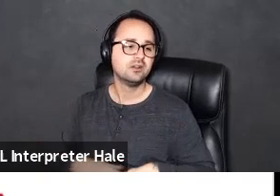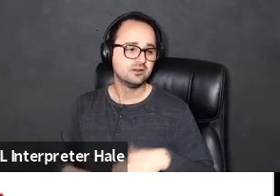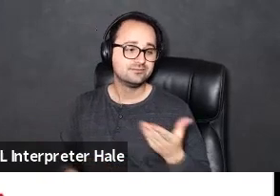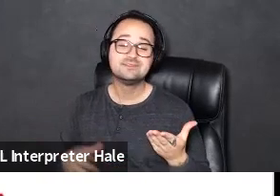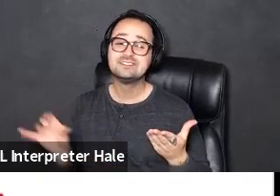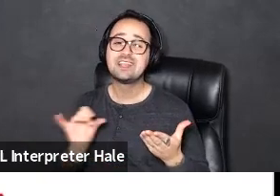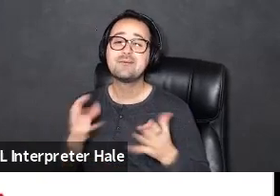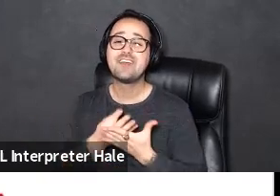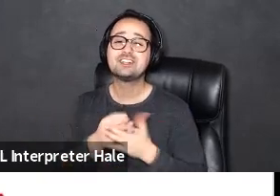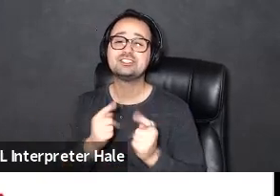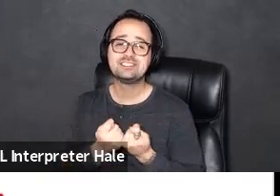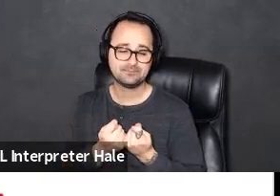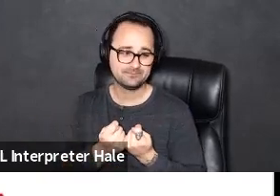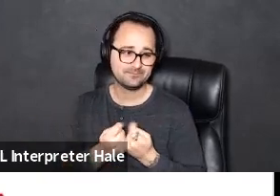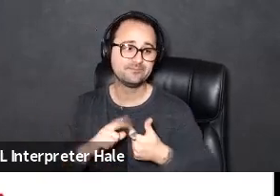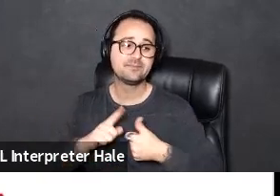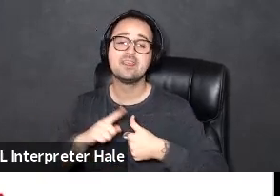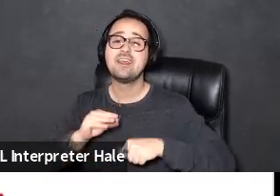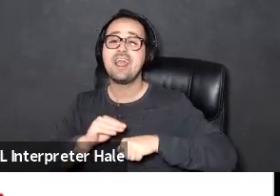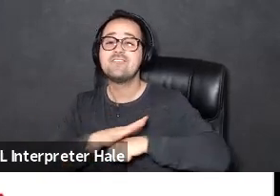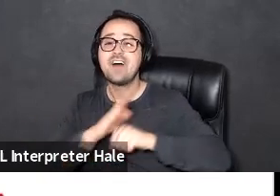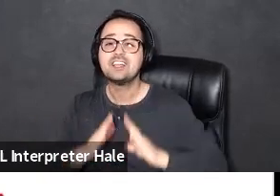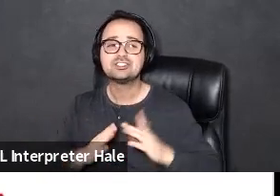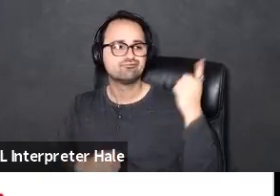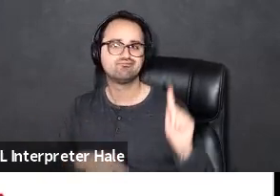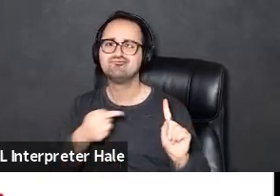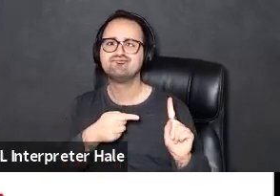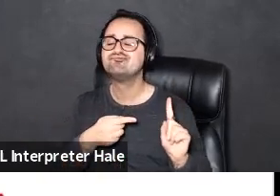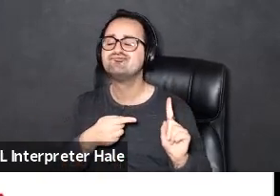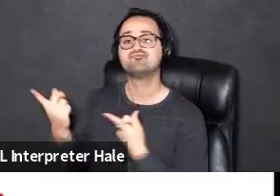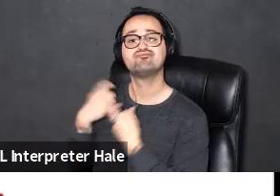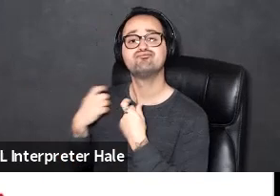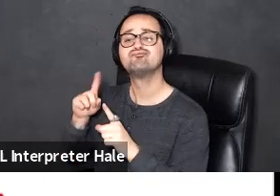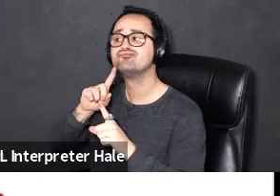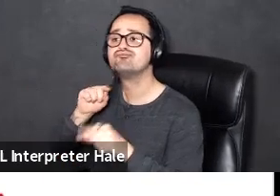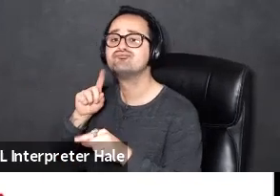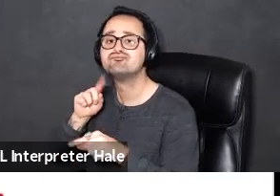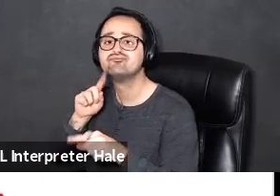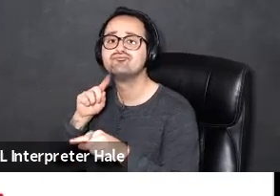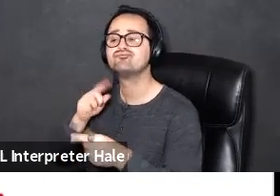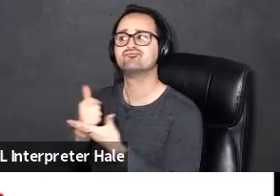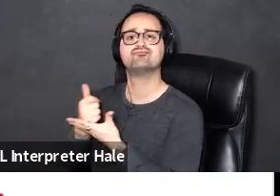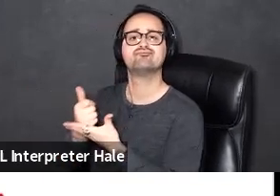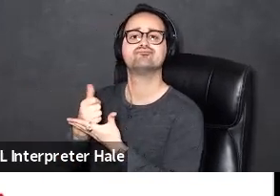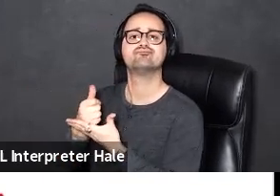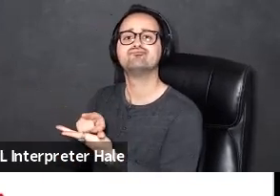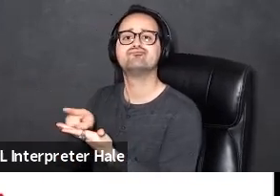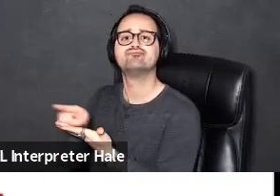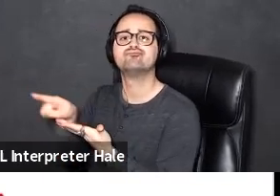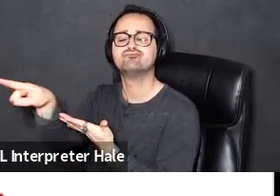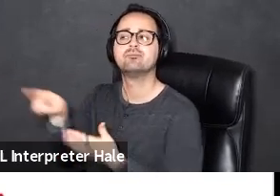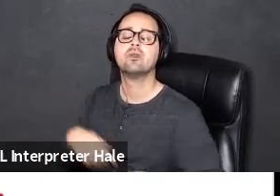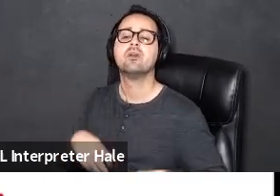team. You know, you have your financial advisor, professional who's, you know, trying to answer all your general questions and get you guided down the funding